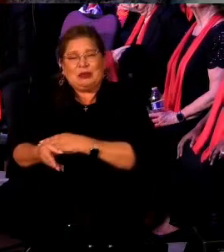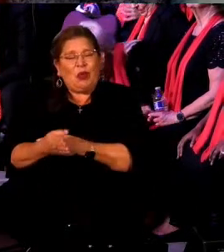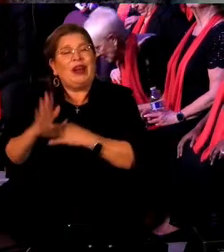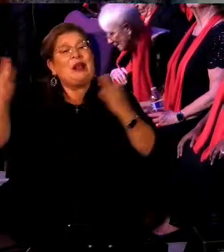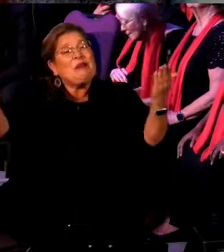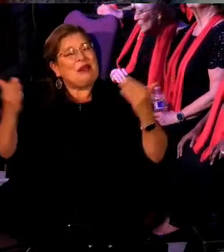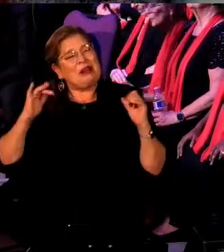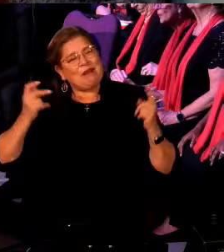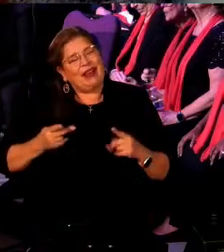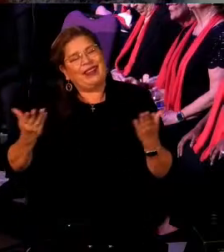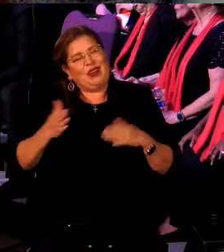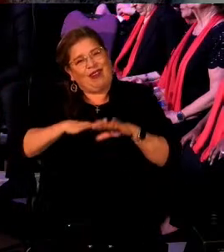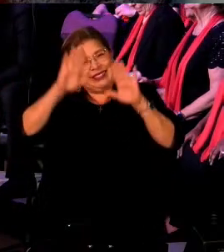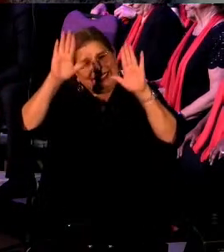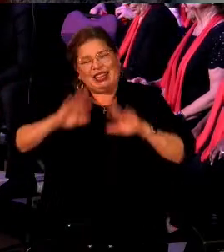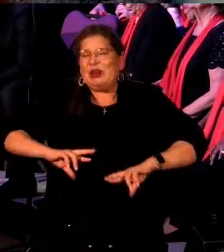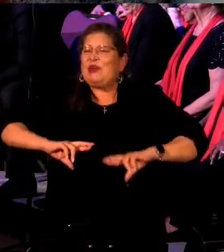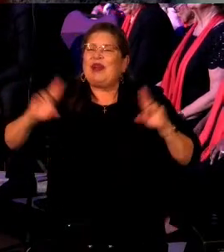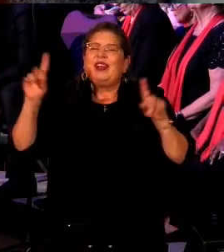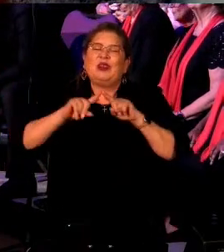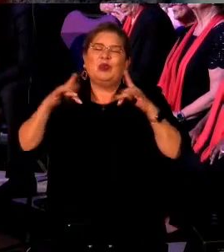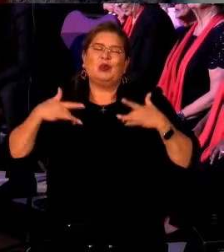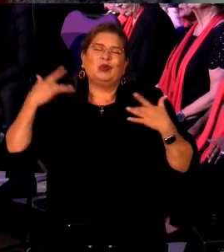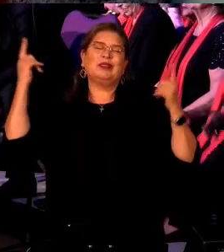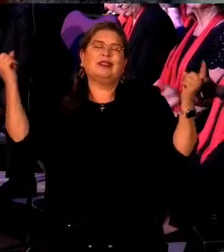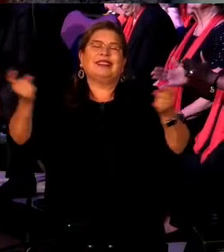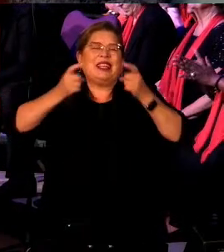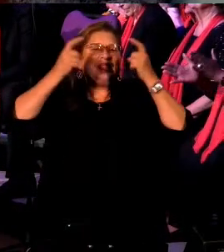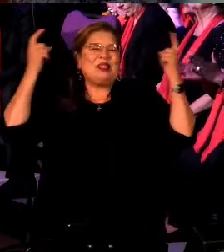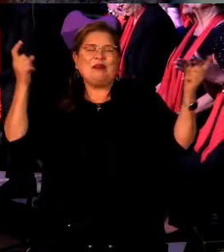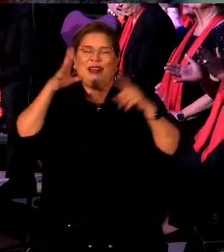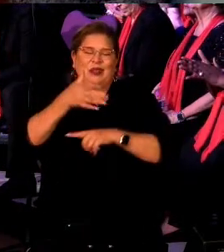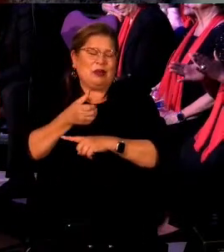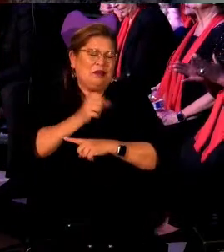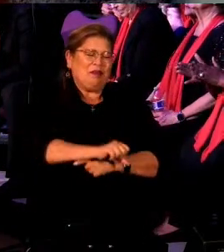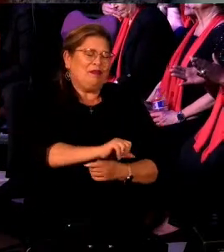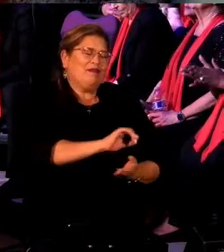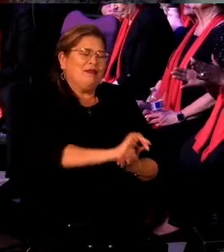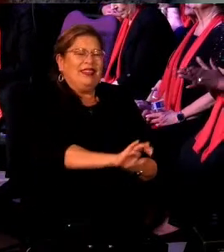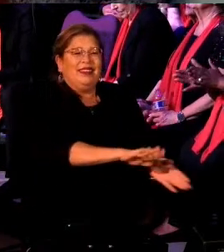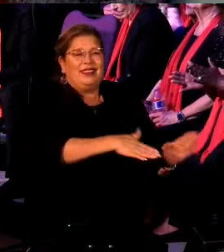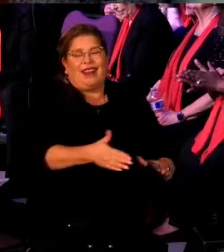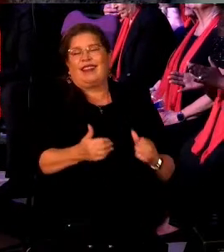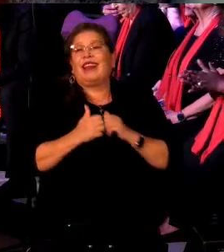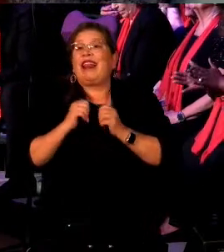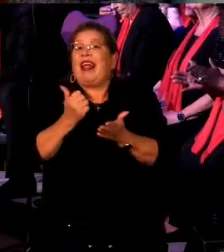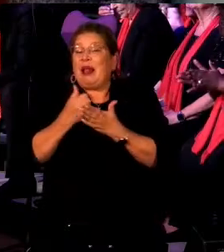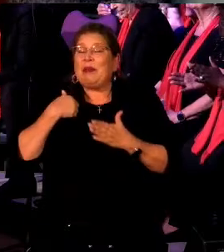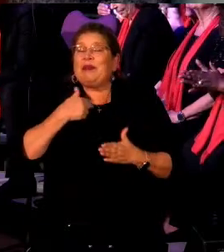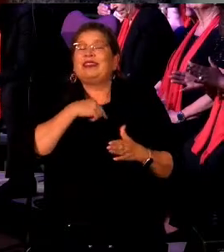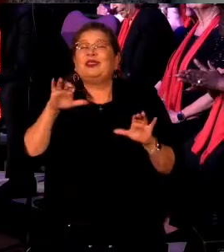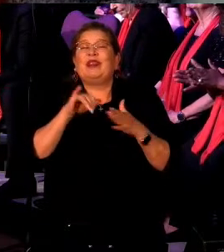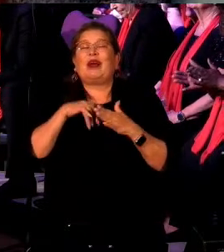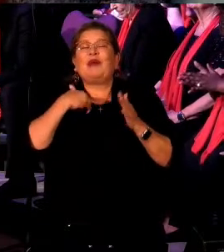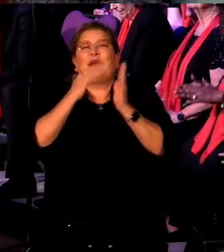back on Sunday morning, ready to rejoice the defeat of death together. Help us do that, we pray.